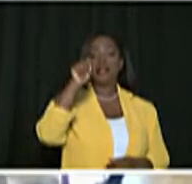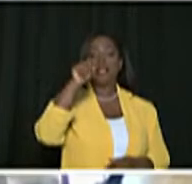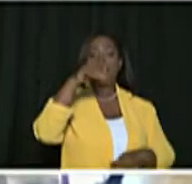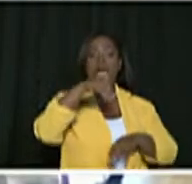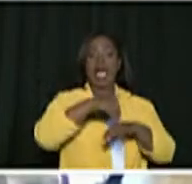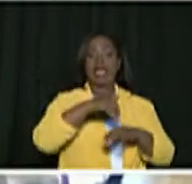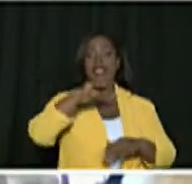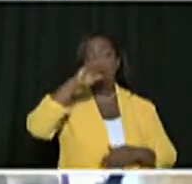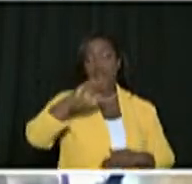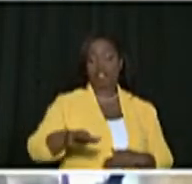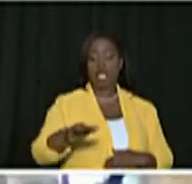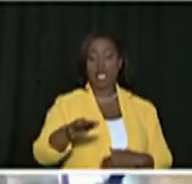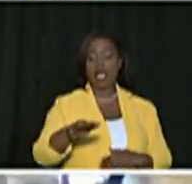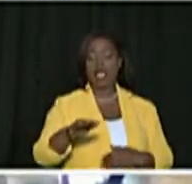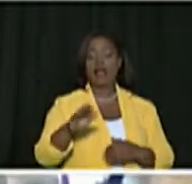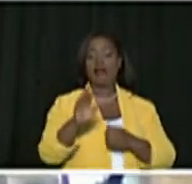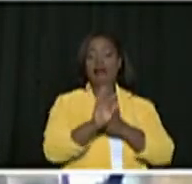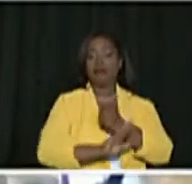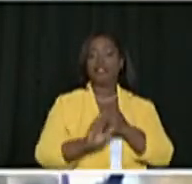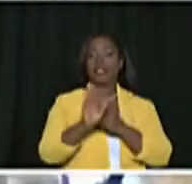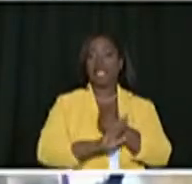report@cpfsa@childprotection.gov.jm. So it's